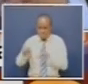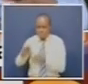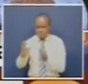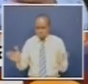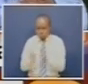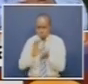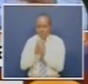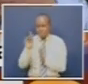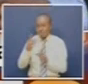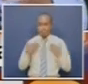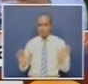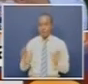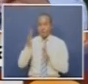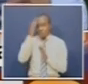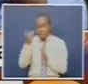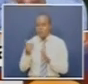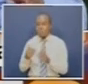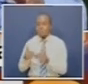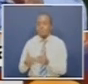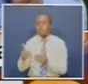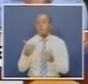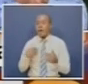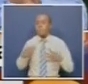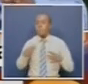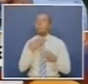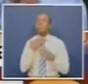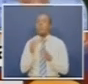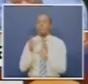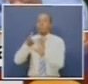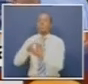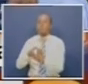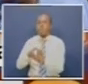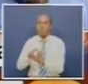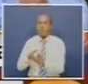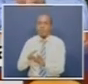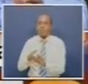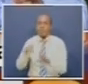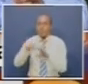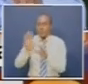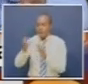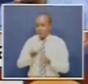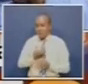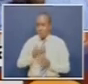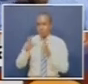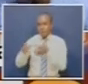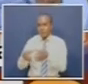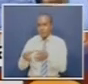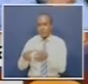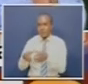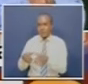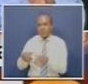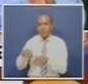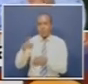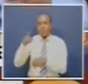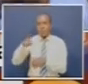there will be people who might want to join us, but on their own profile, on their own terms, and within their own party. Because we need to build a